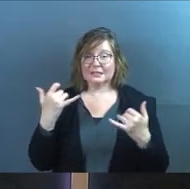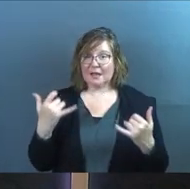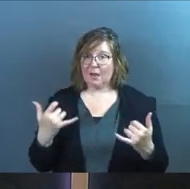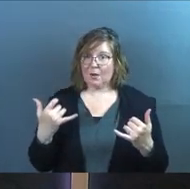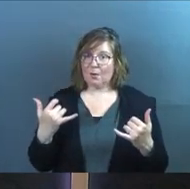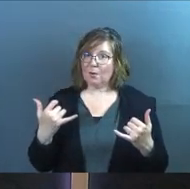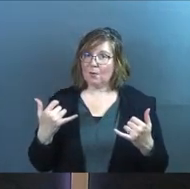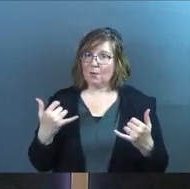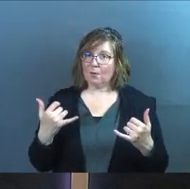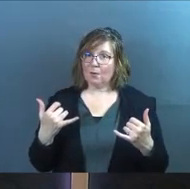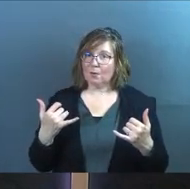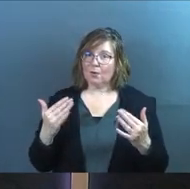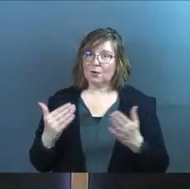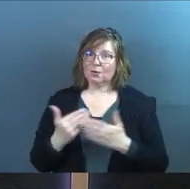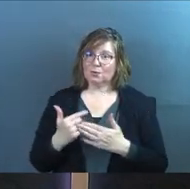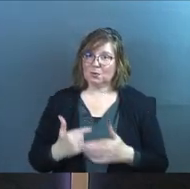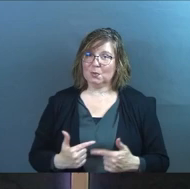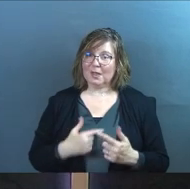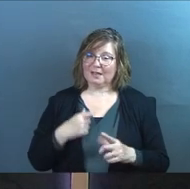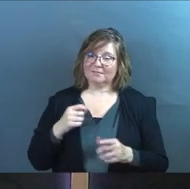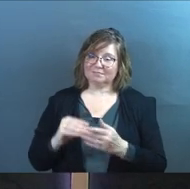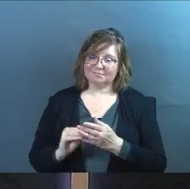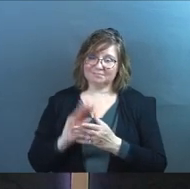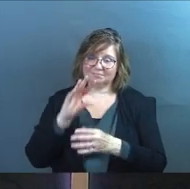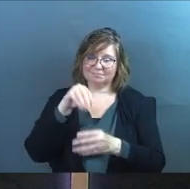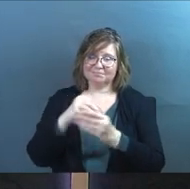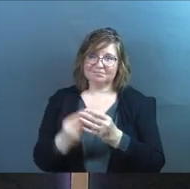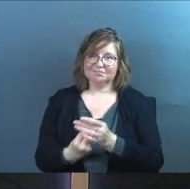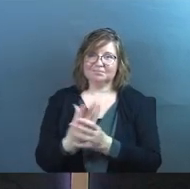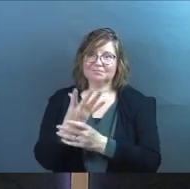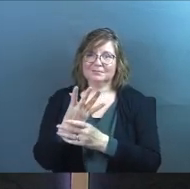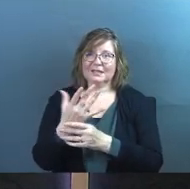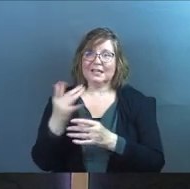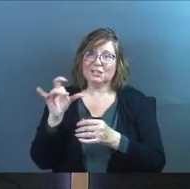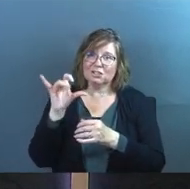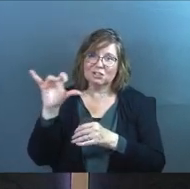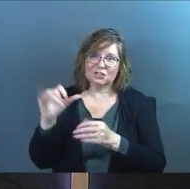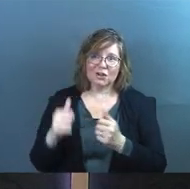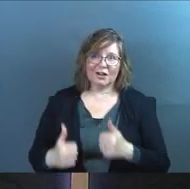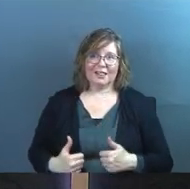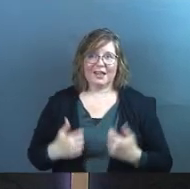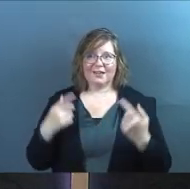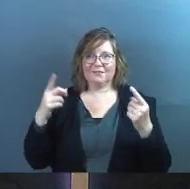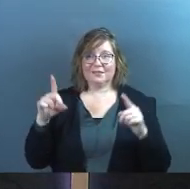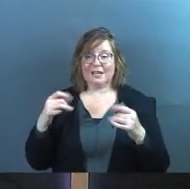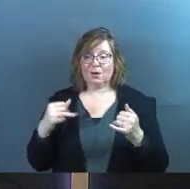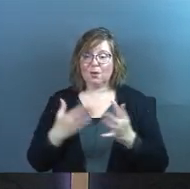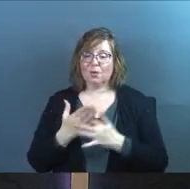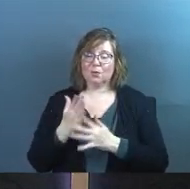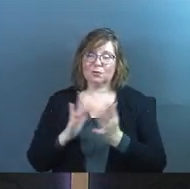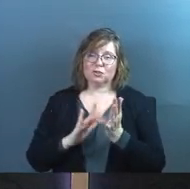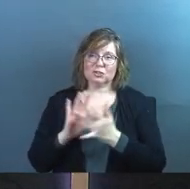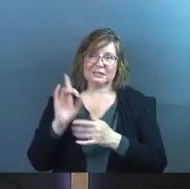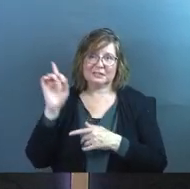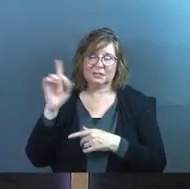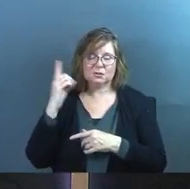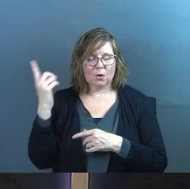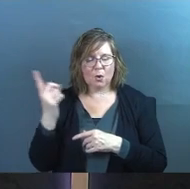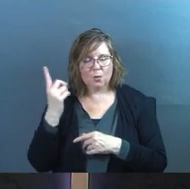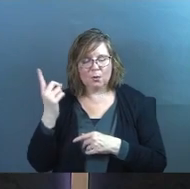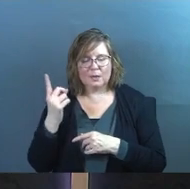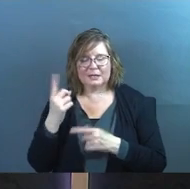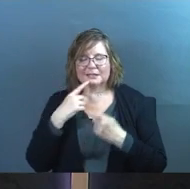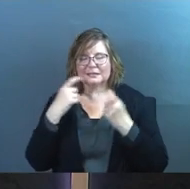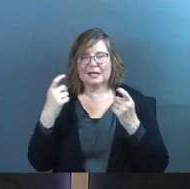now, new life comes. Now, eternal life comes. And it only comes through Jesus.